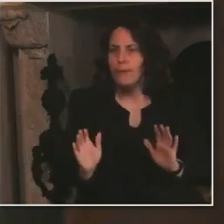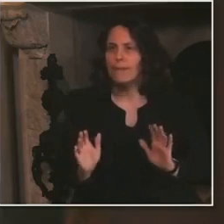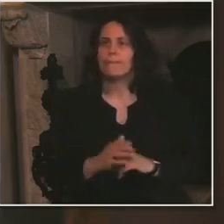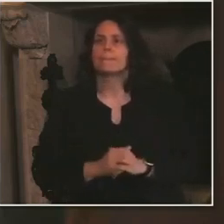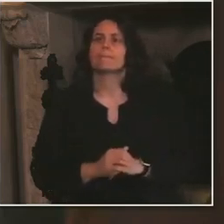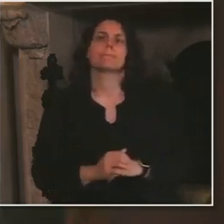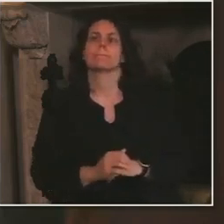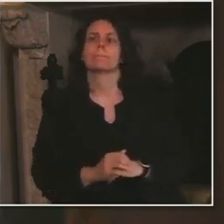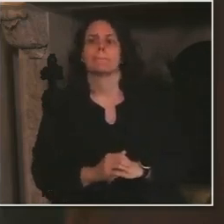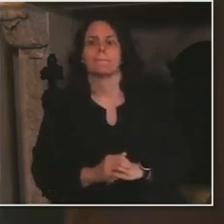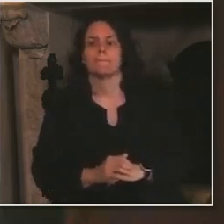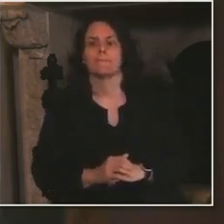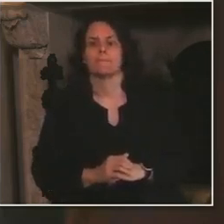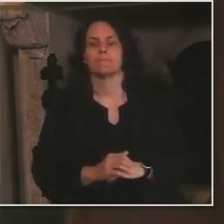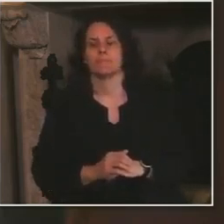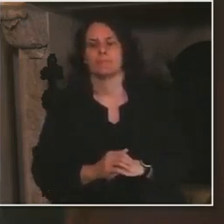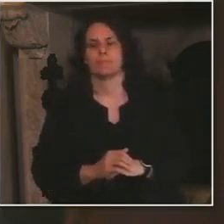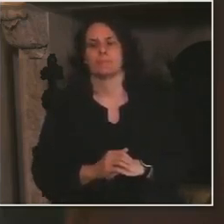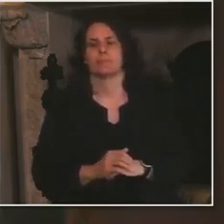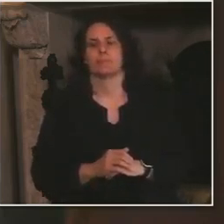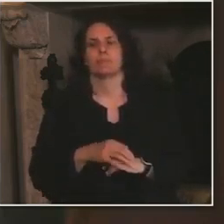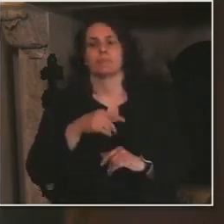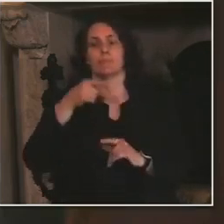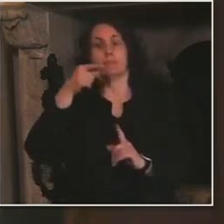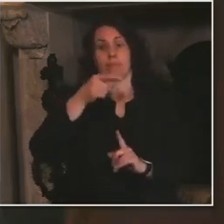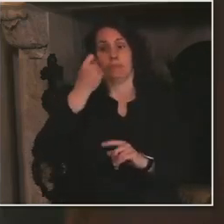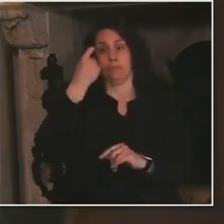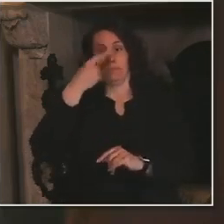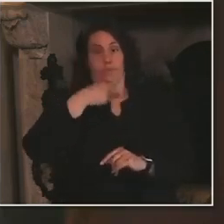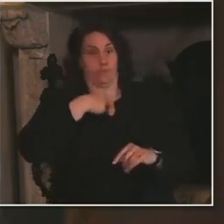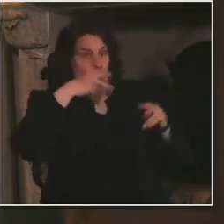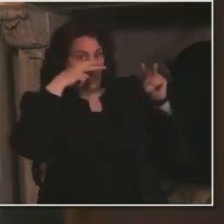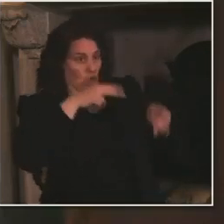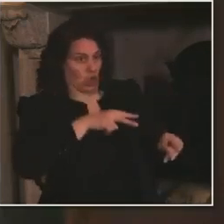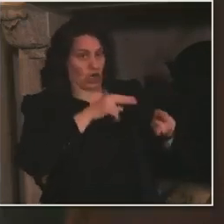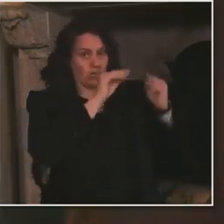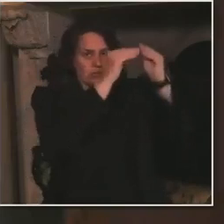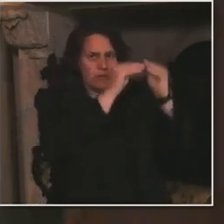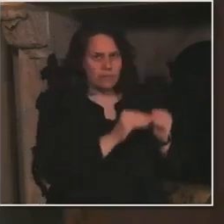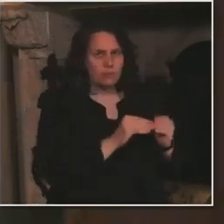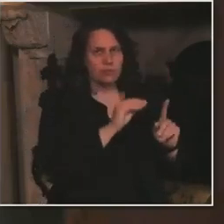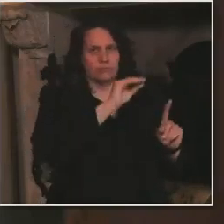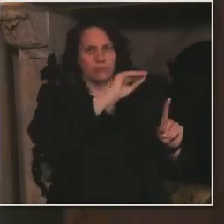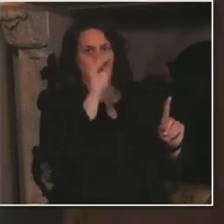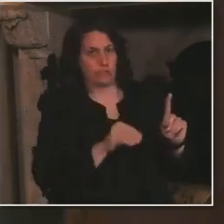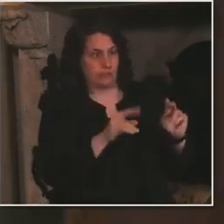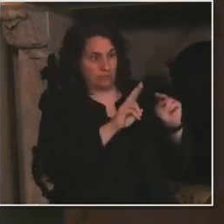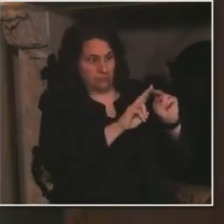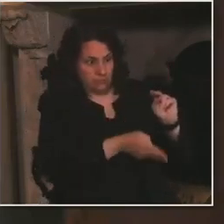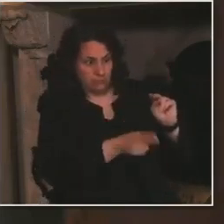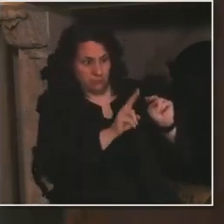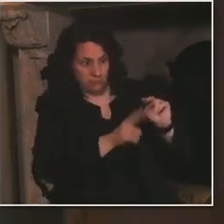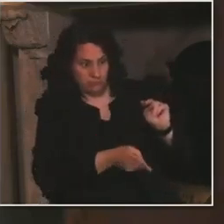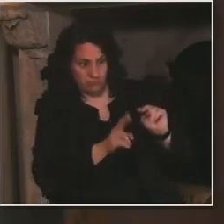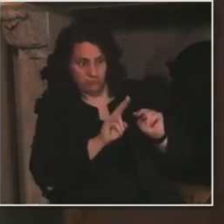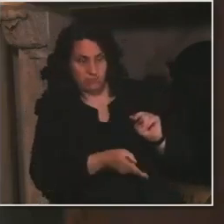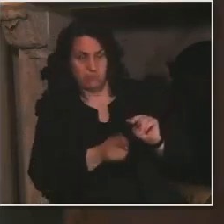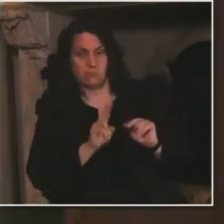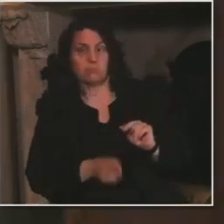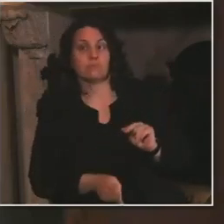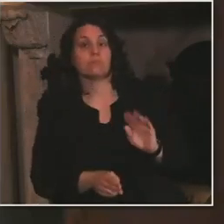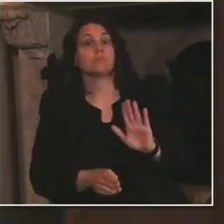as a portion of total tests, right? Well, that will show up in the data if people's vigilance is not enough to